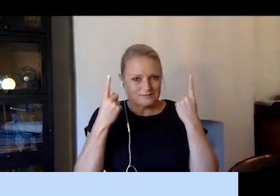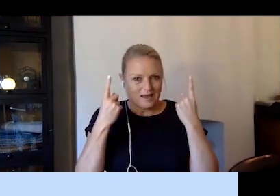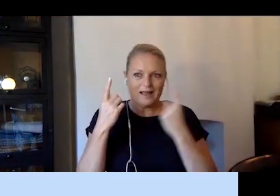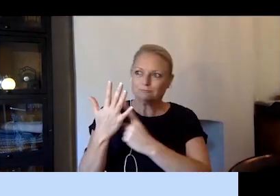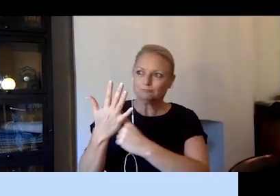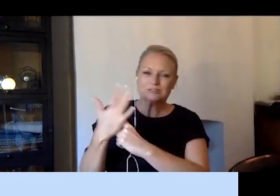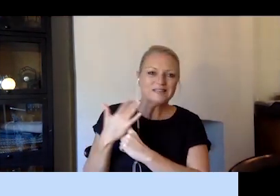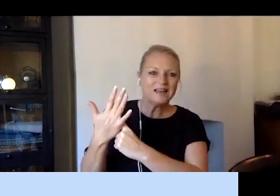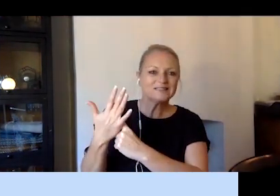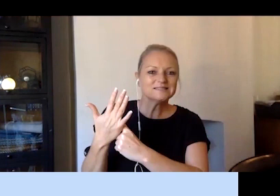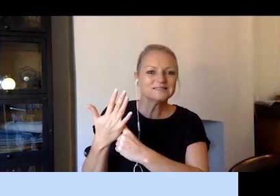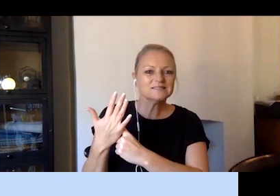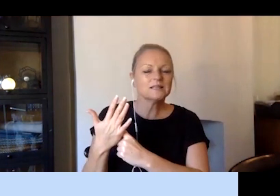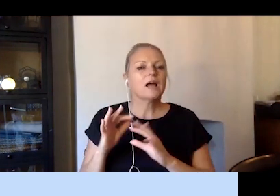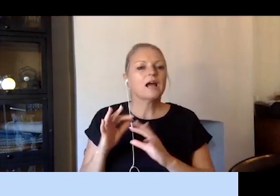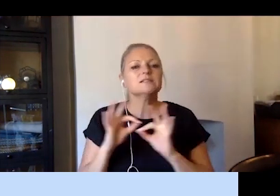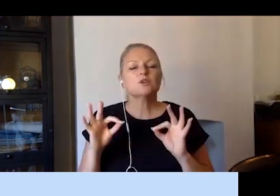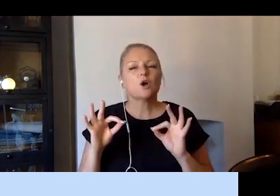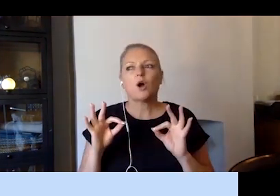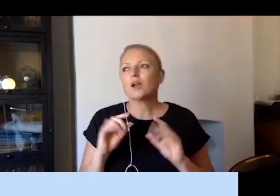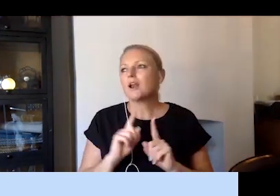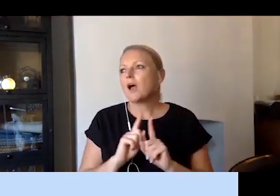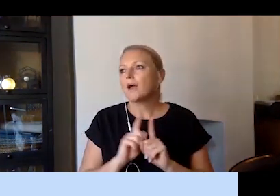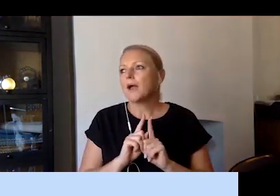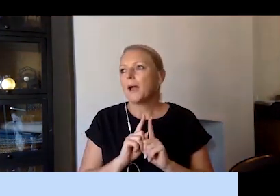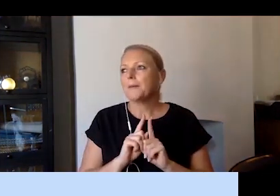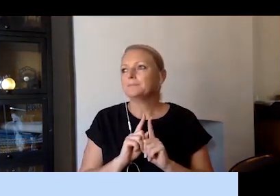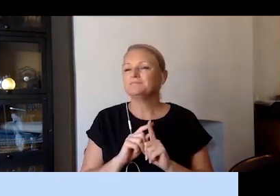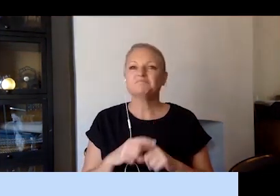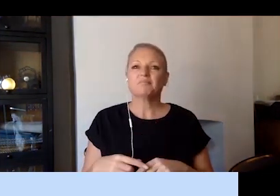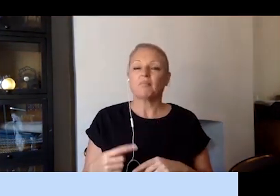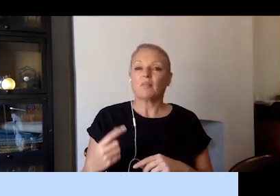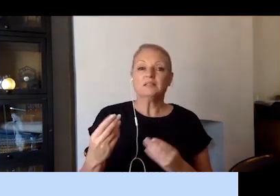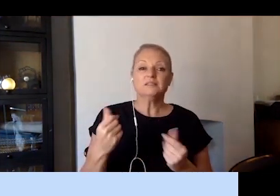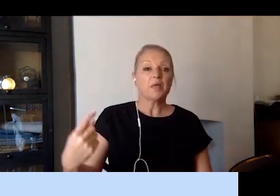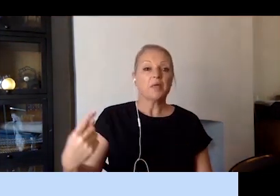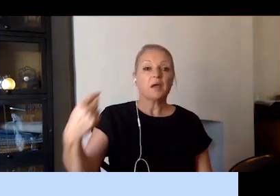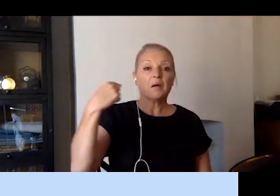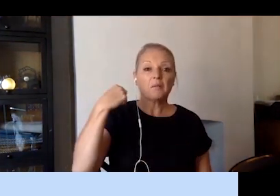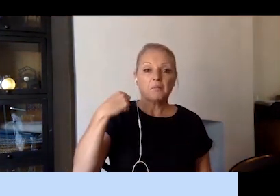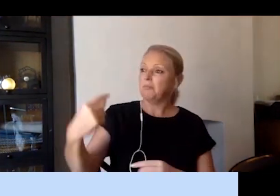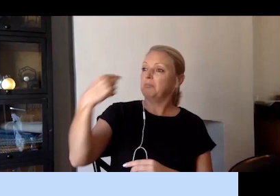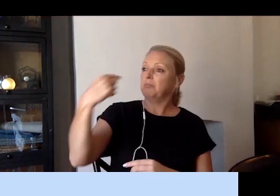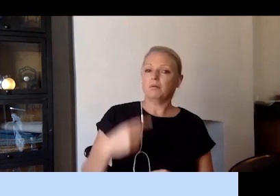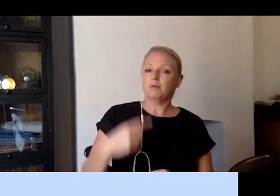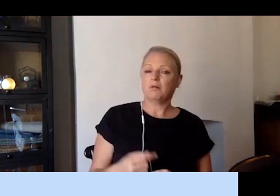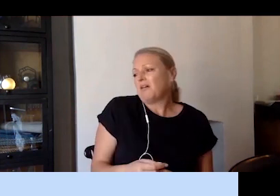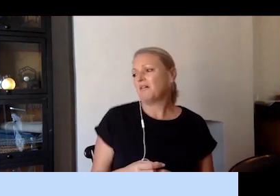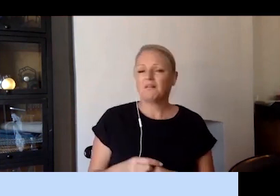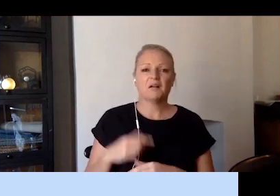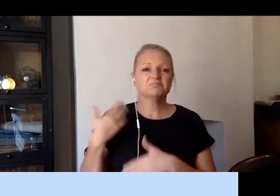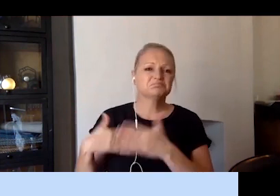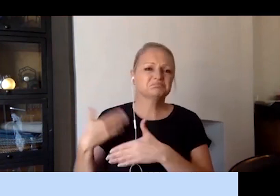necessarily characterized by that idea of kind of water off a duck's back, nothing bothers them mentality. It's more